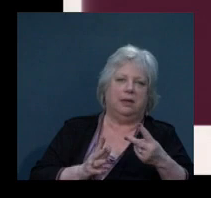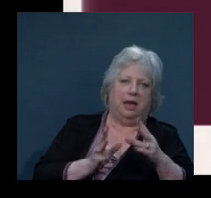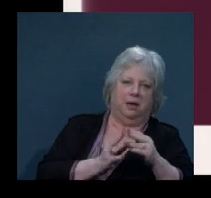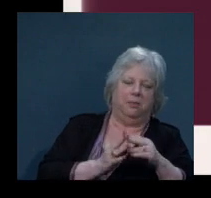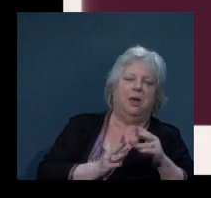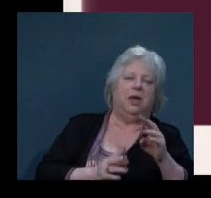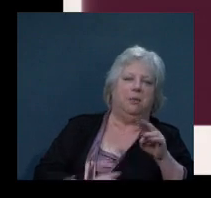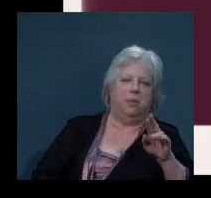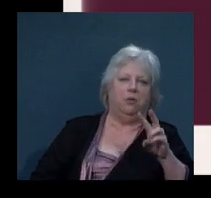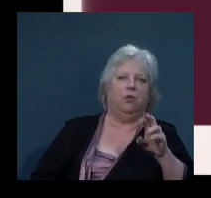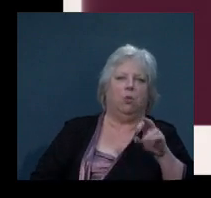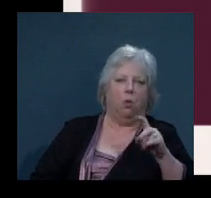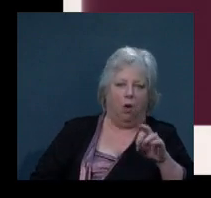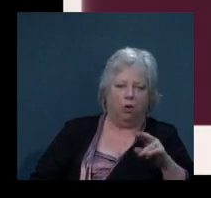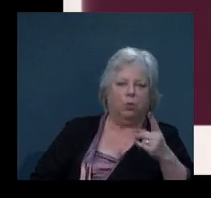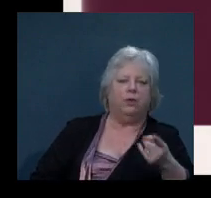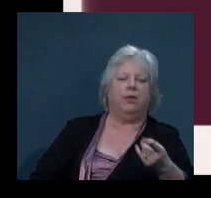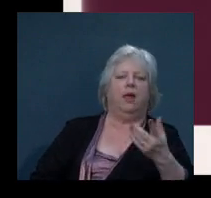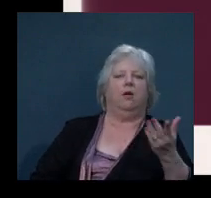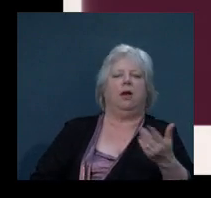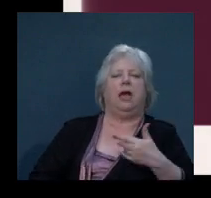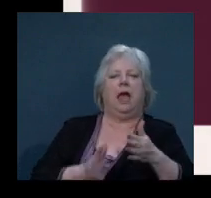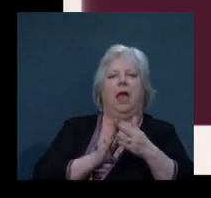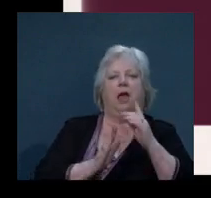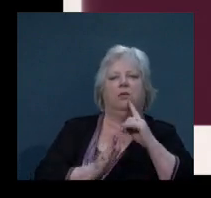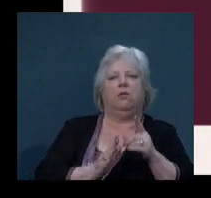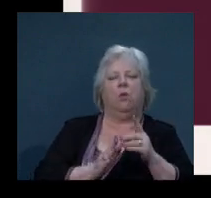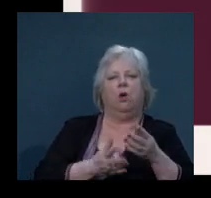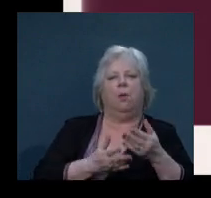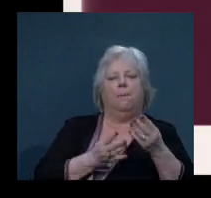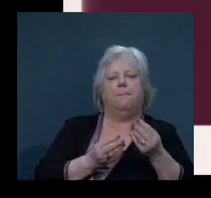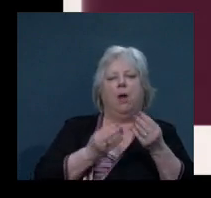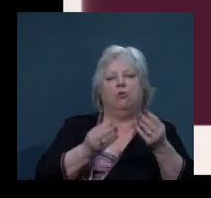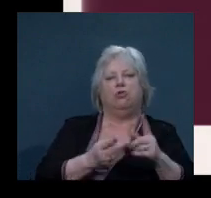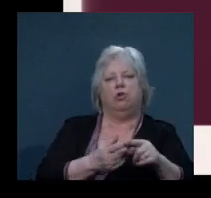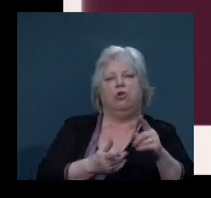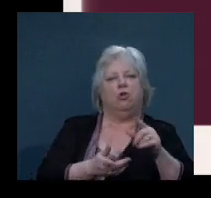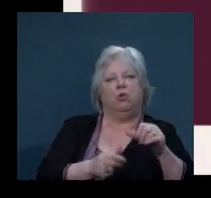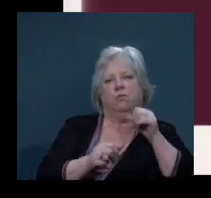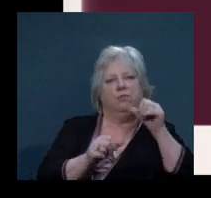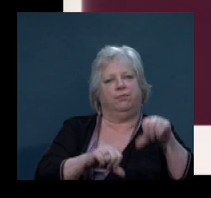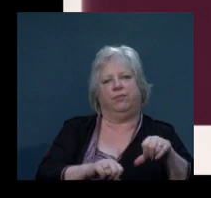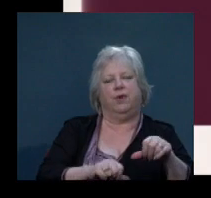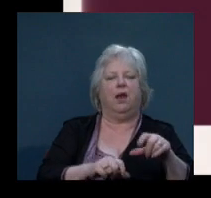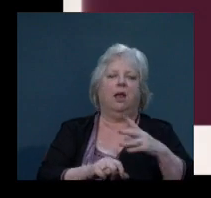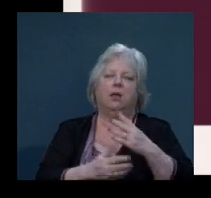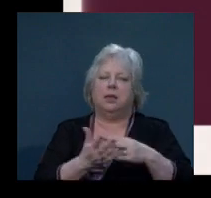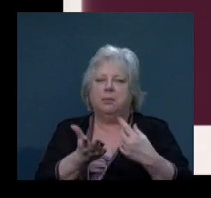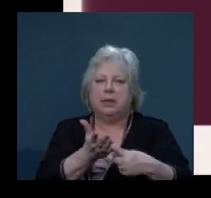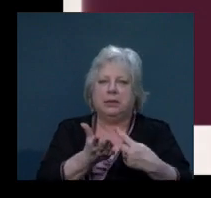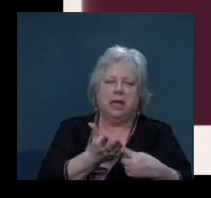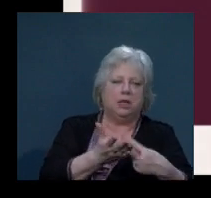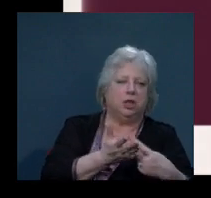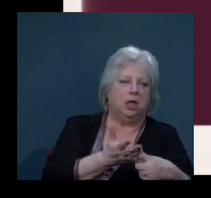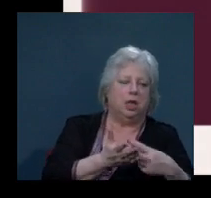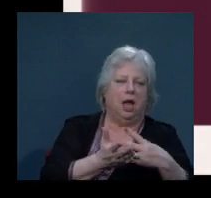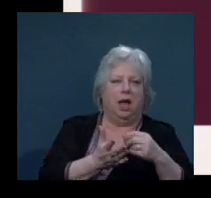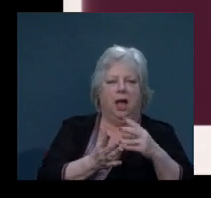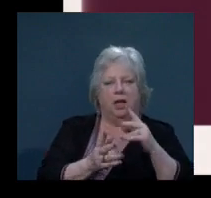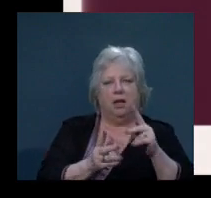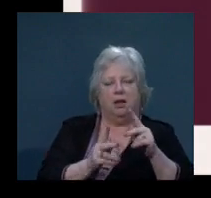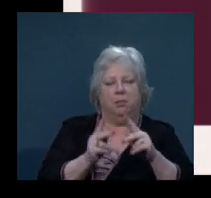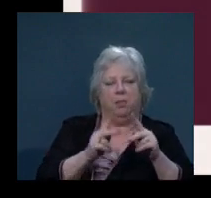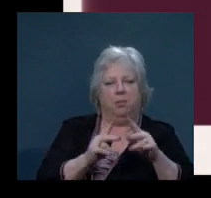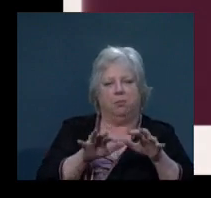present, and he asked for a motion that they disapprove it. There was some discussion about it, and it was a packed